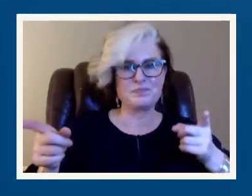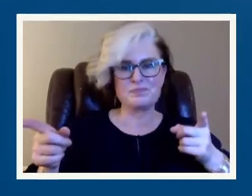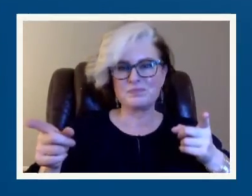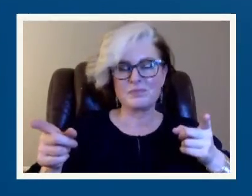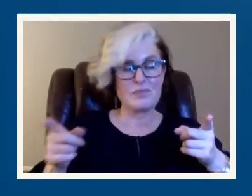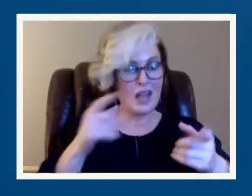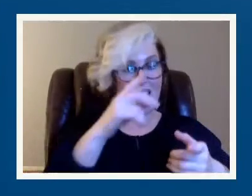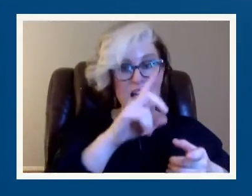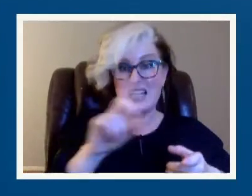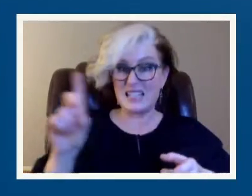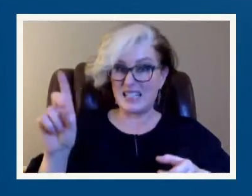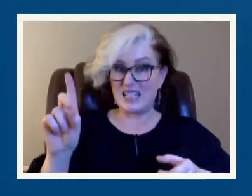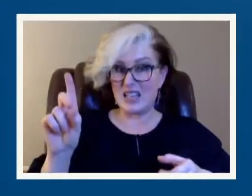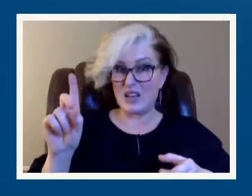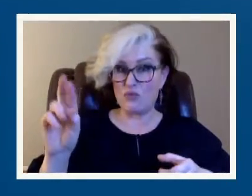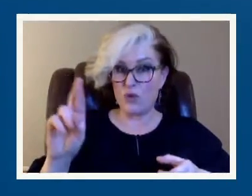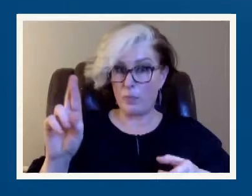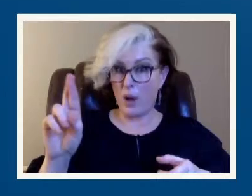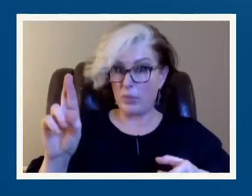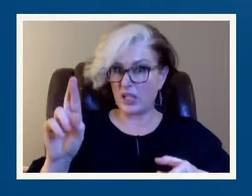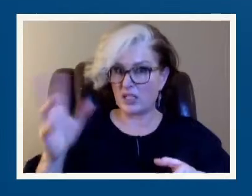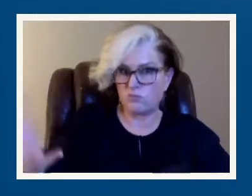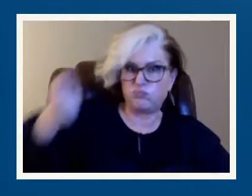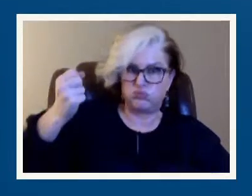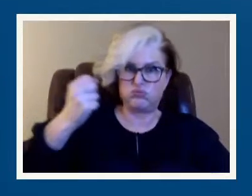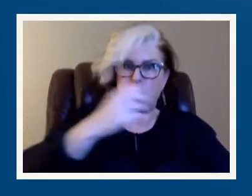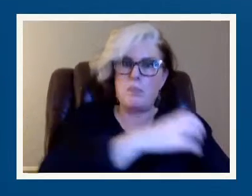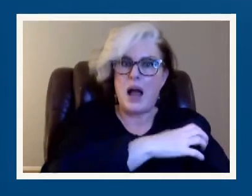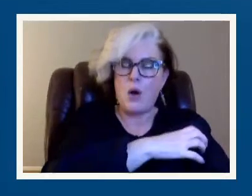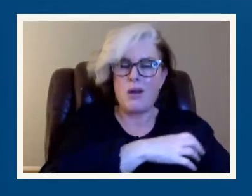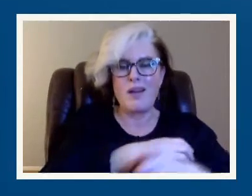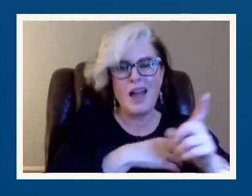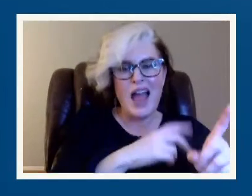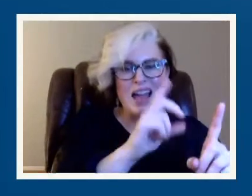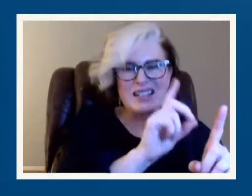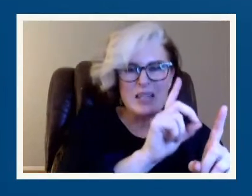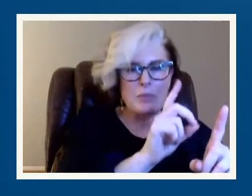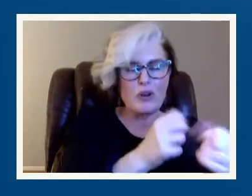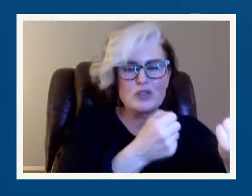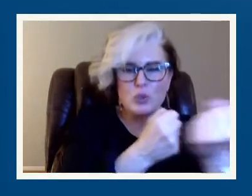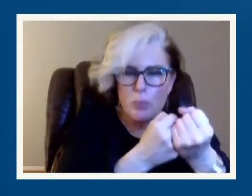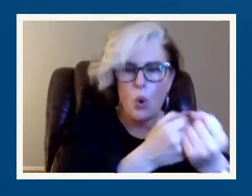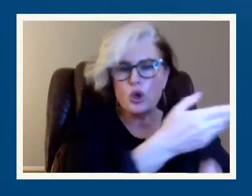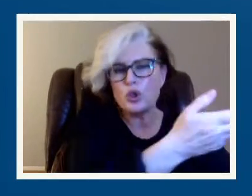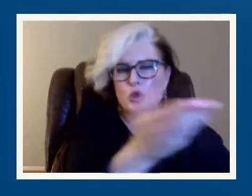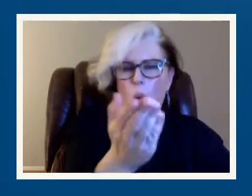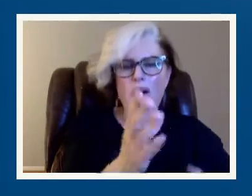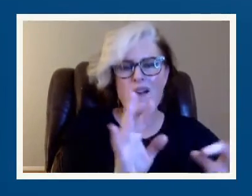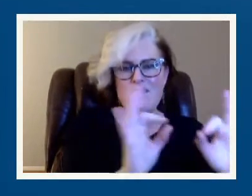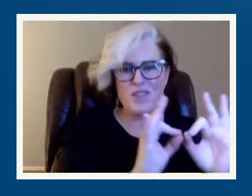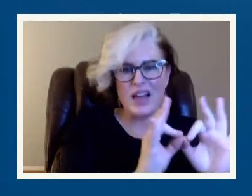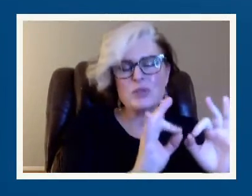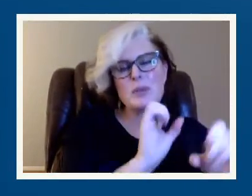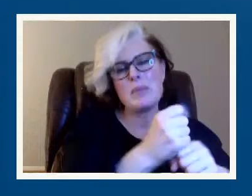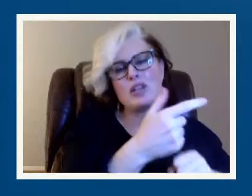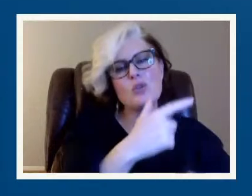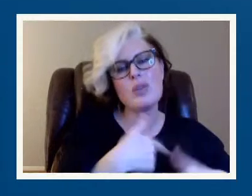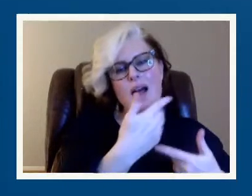do anything and say anything to get power and those who share your values and want to make your lives better.